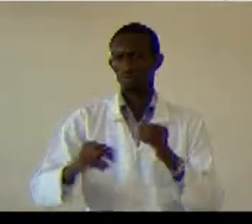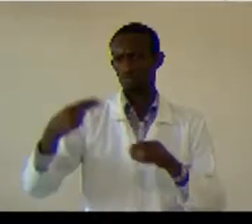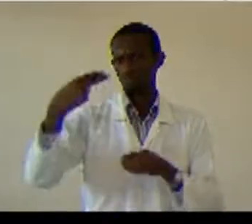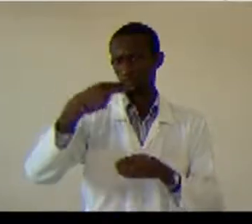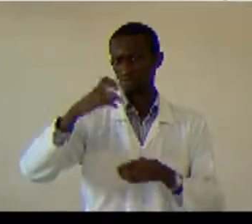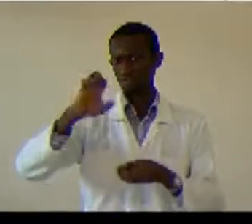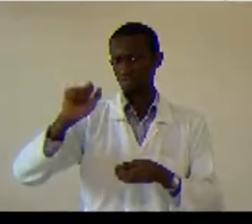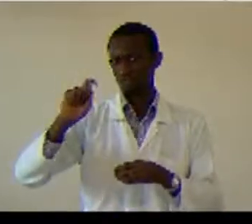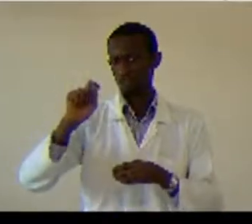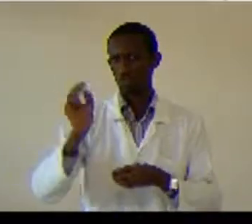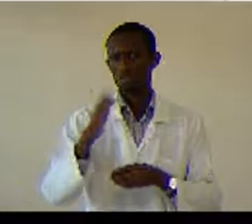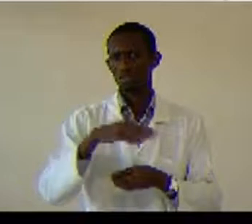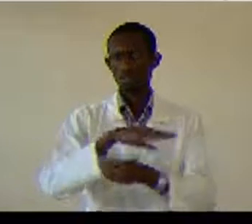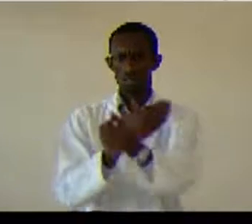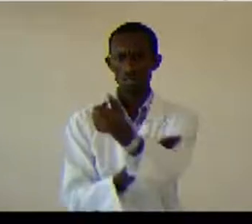convert